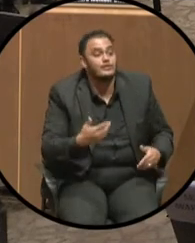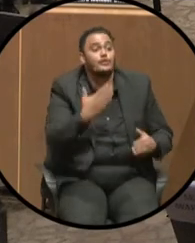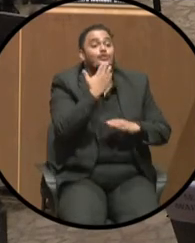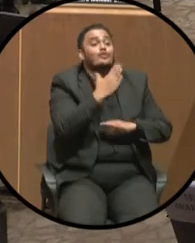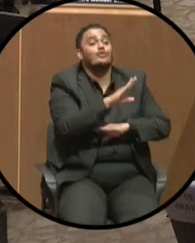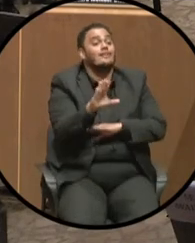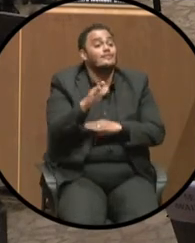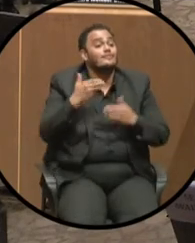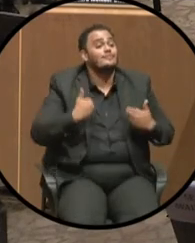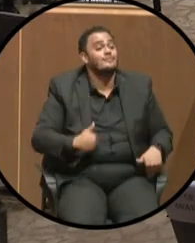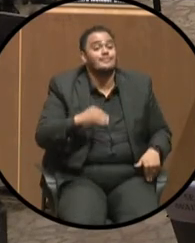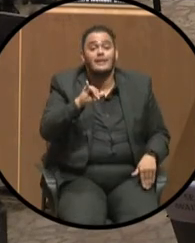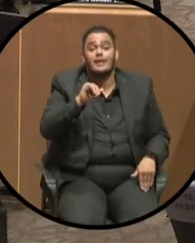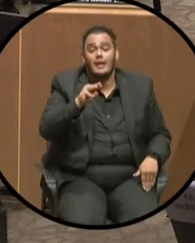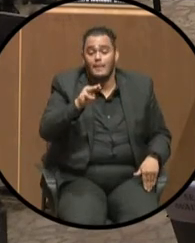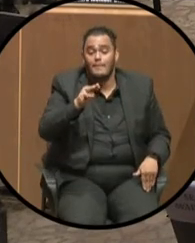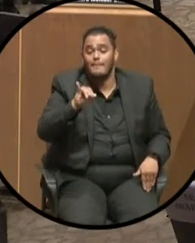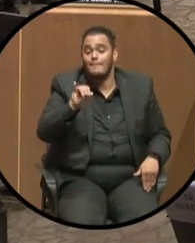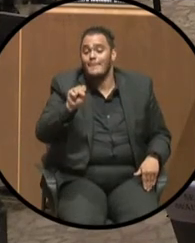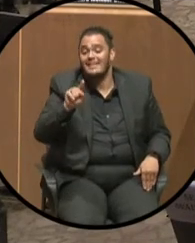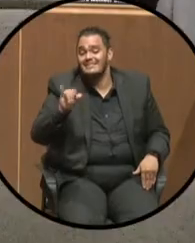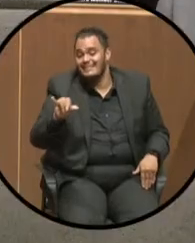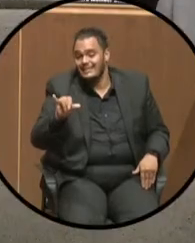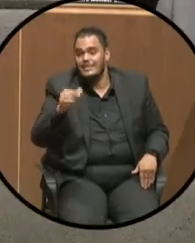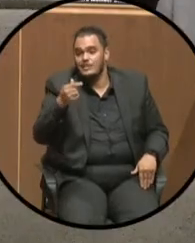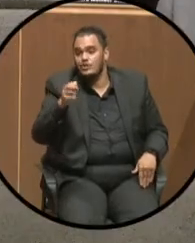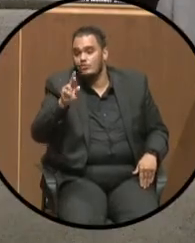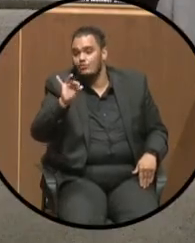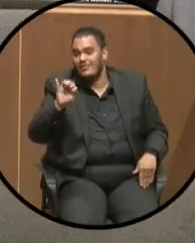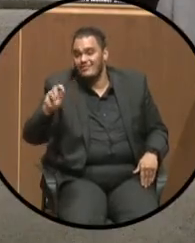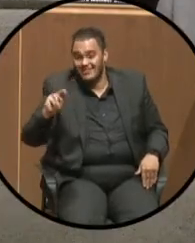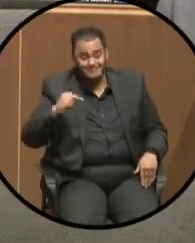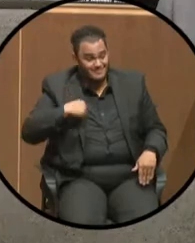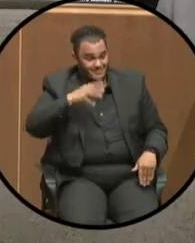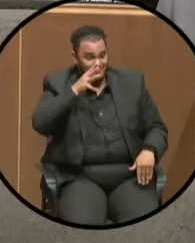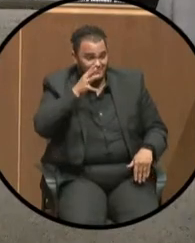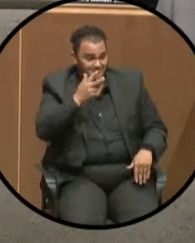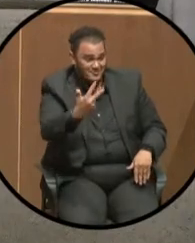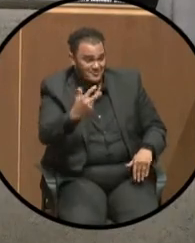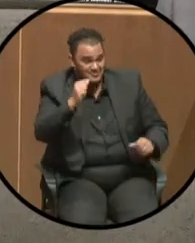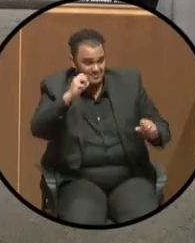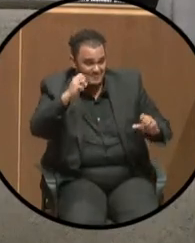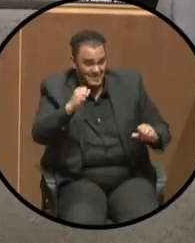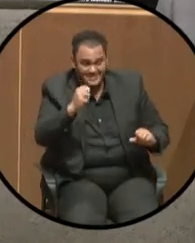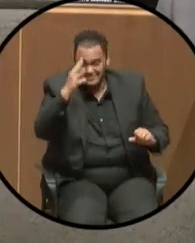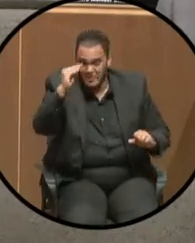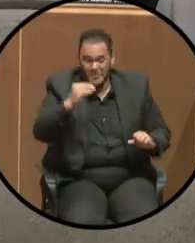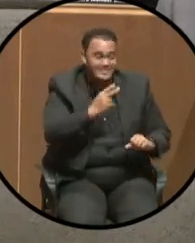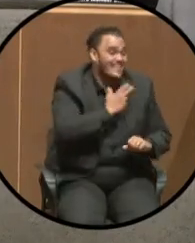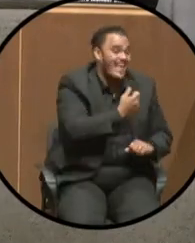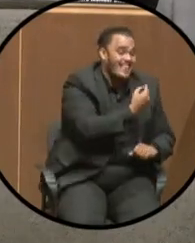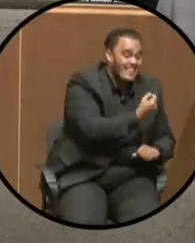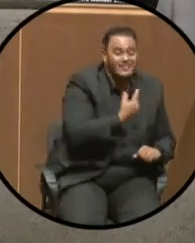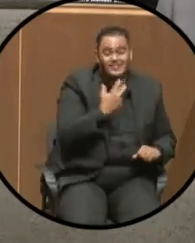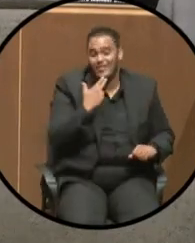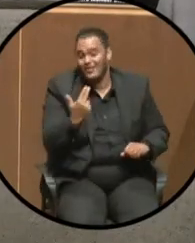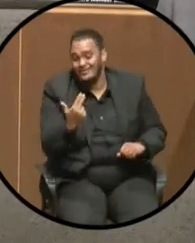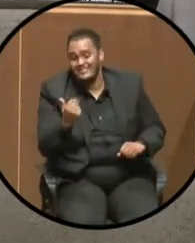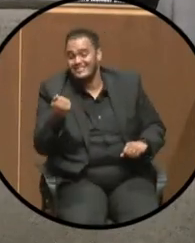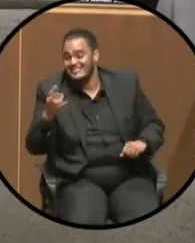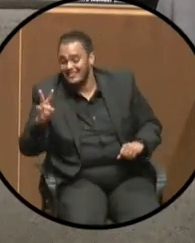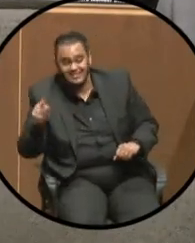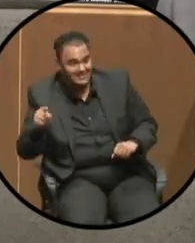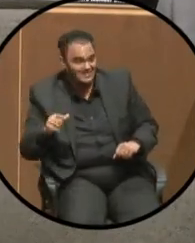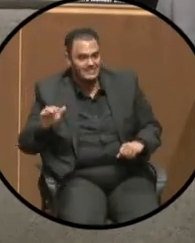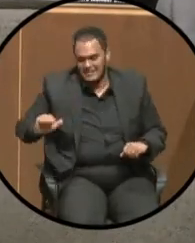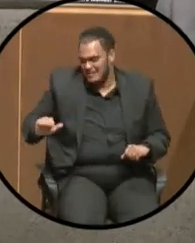afternoon. My name is Misty Griffin. I'm a mom of three amazing boys, 11, 14, and 17. One of whom spoke to you at the last meeting. He was a little